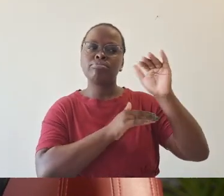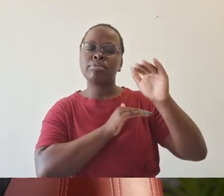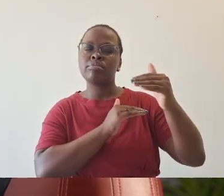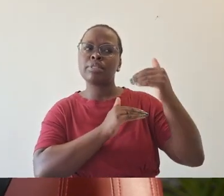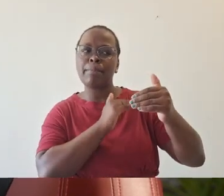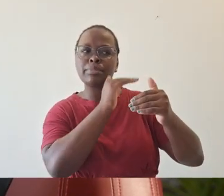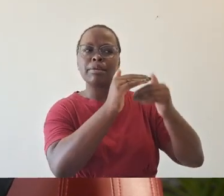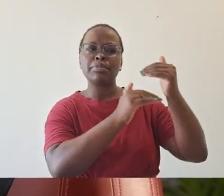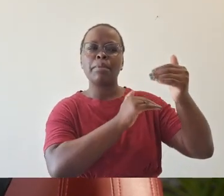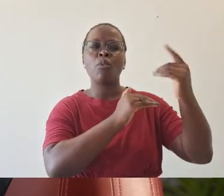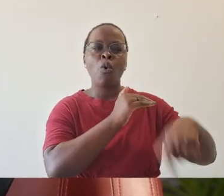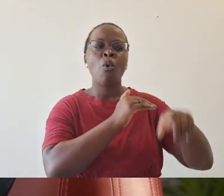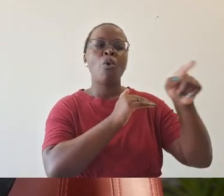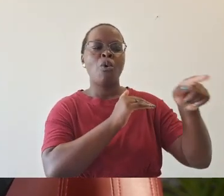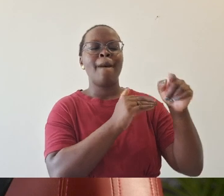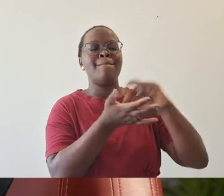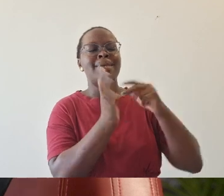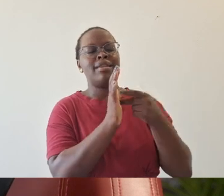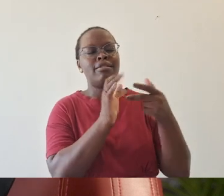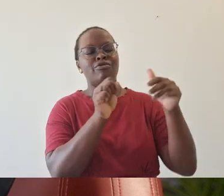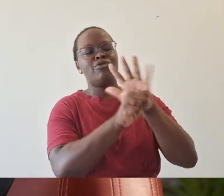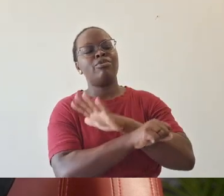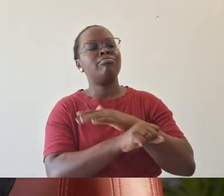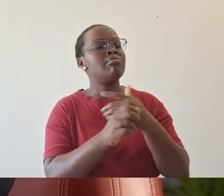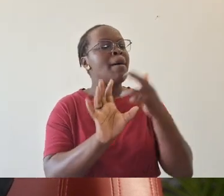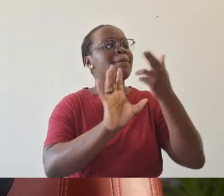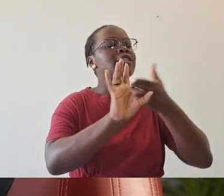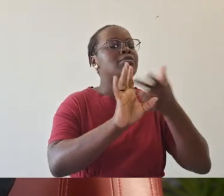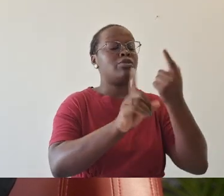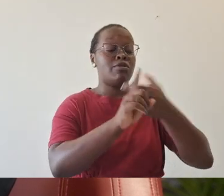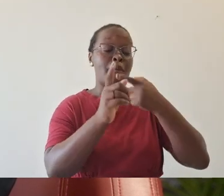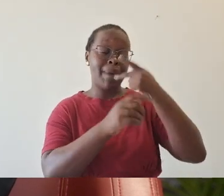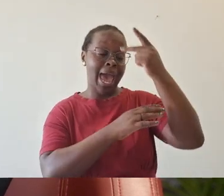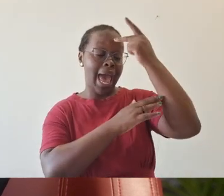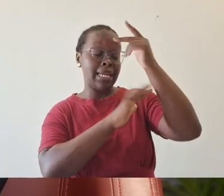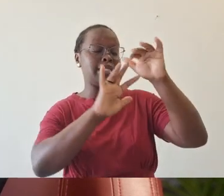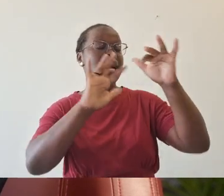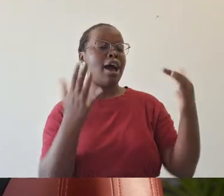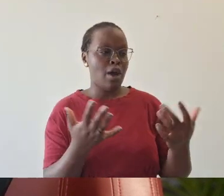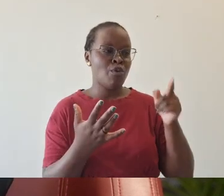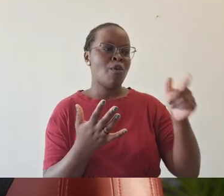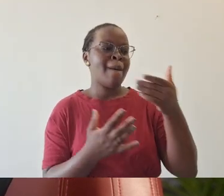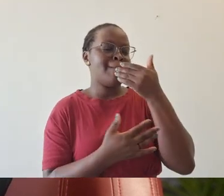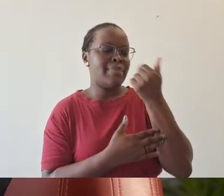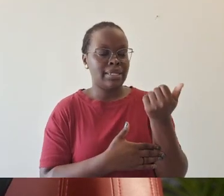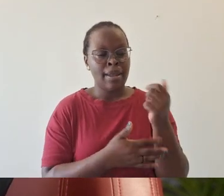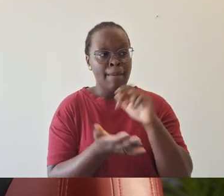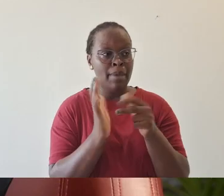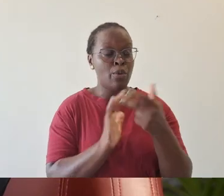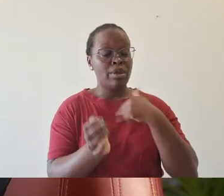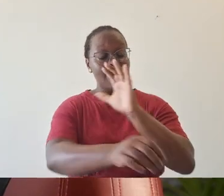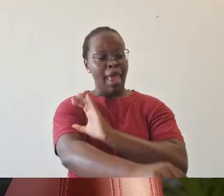what education means to them. They know what meaningful parental engagement looks like to them, and they're best placed to do